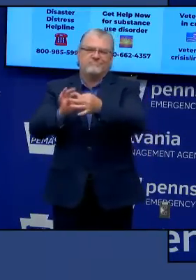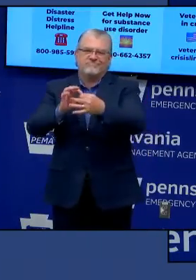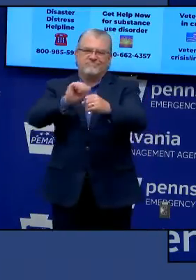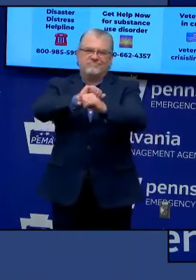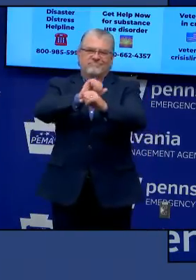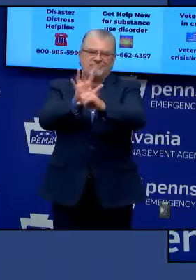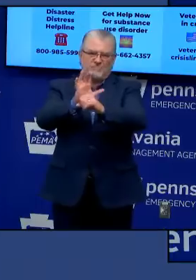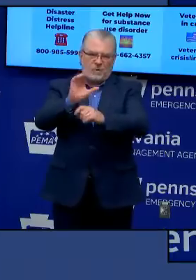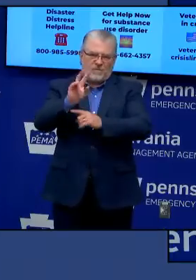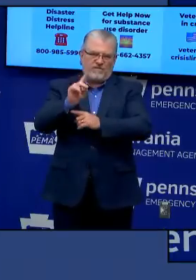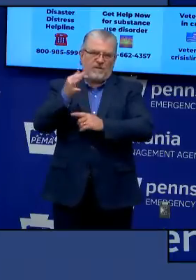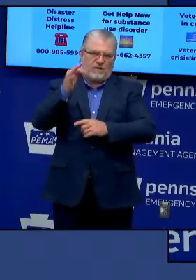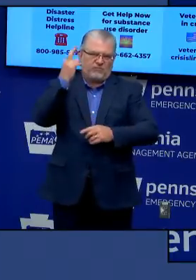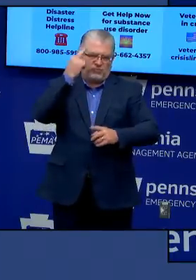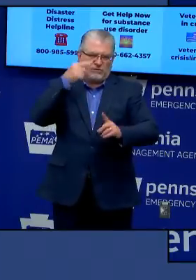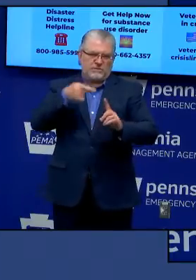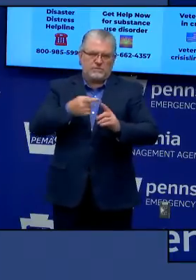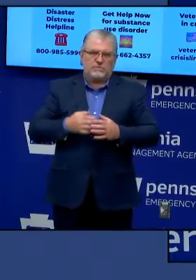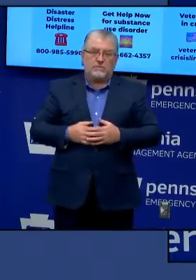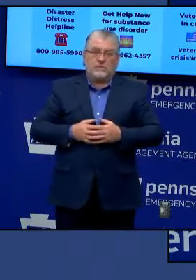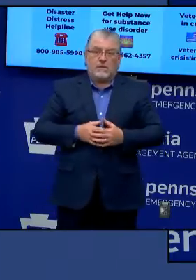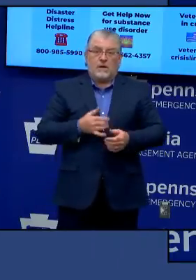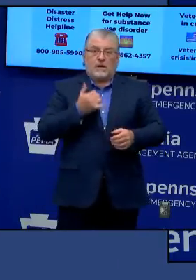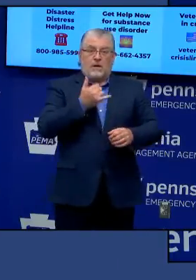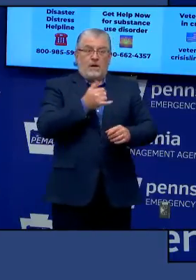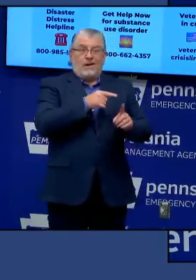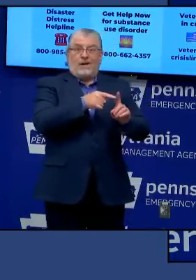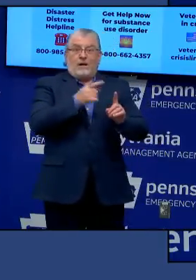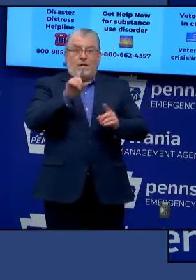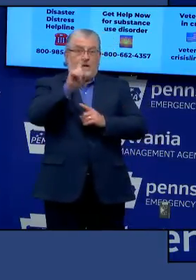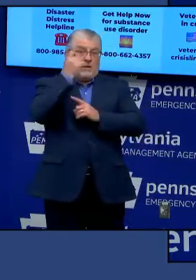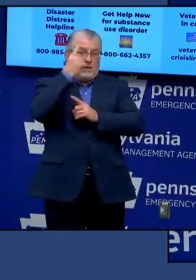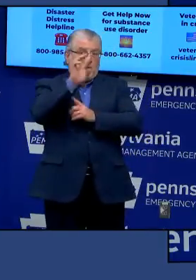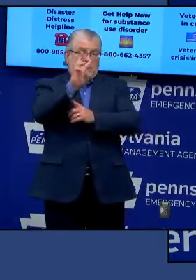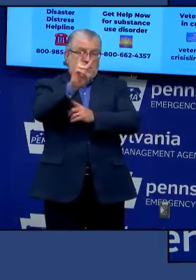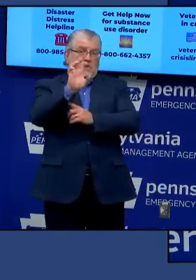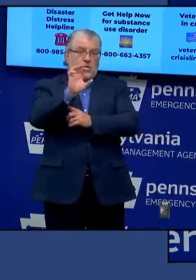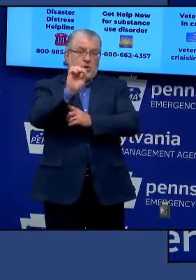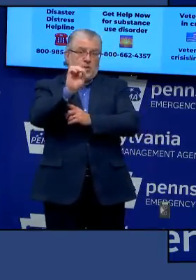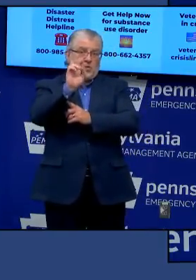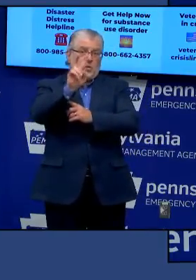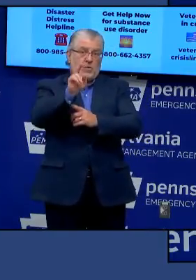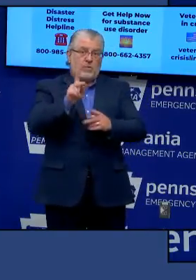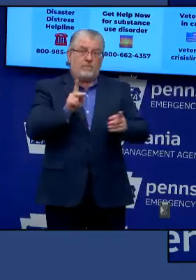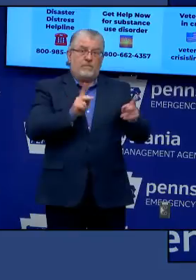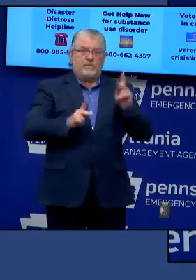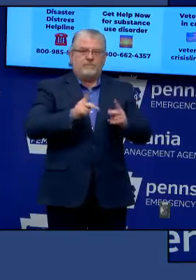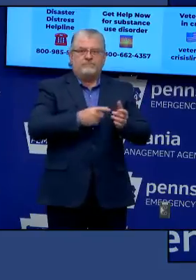602 of those hospitalized have required the use of a ventilator or breathing machine.